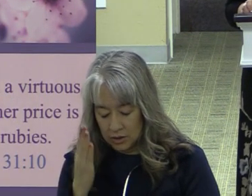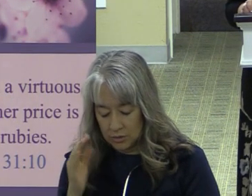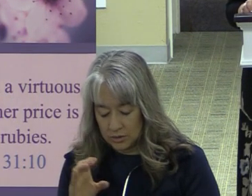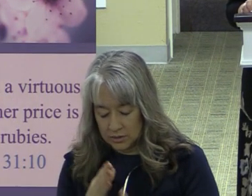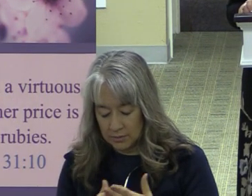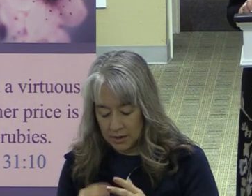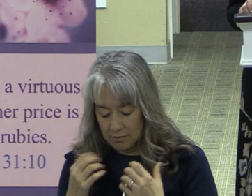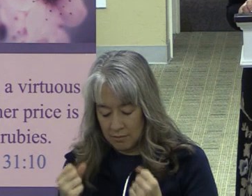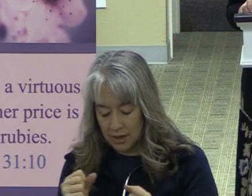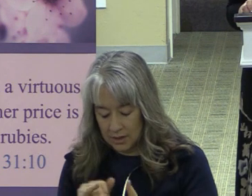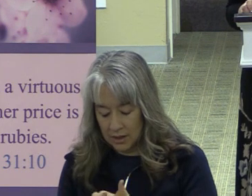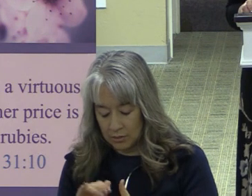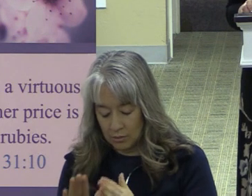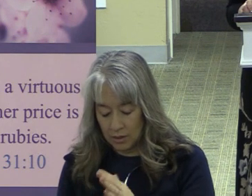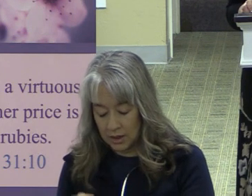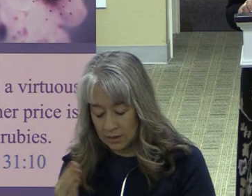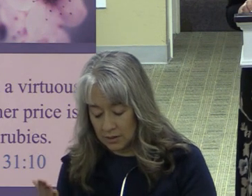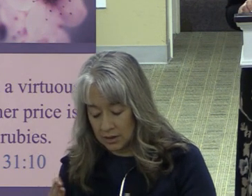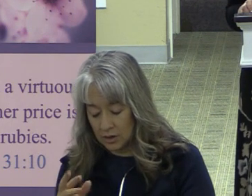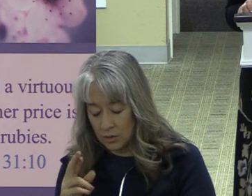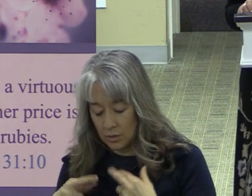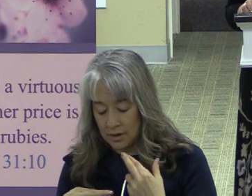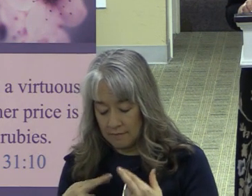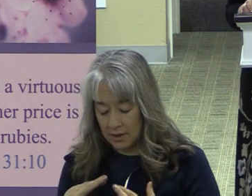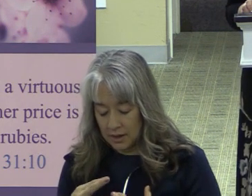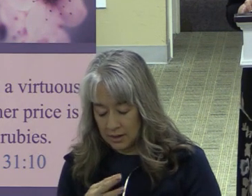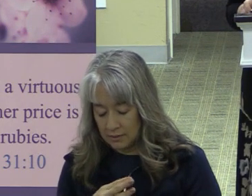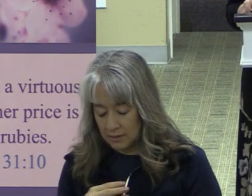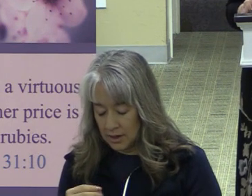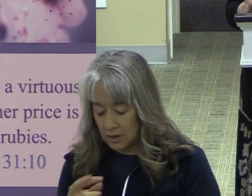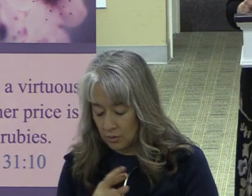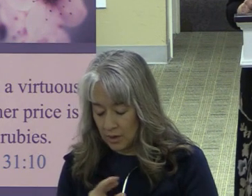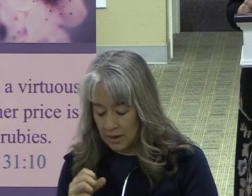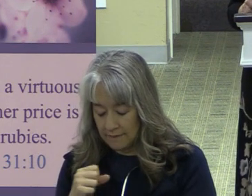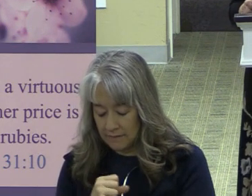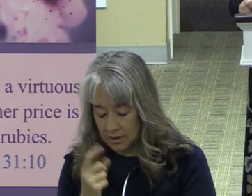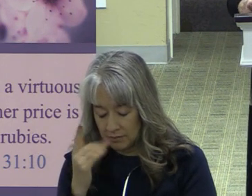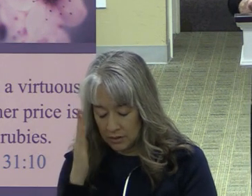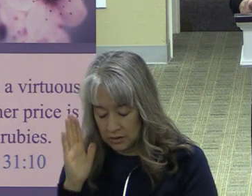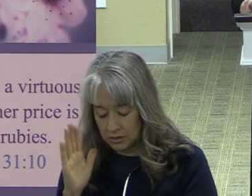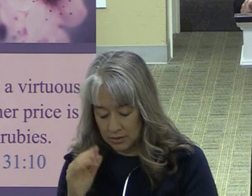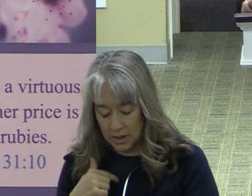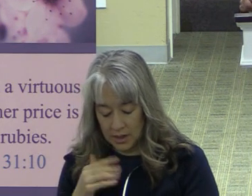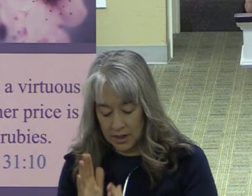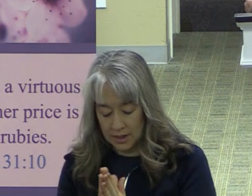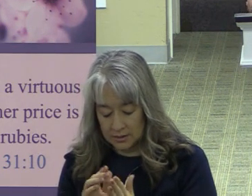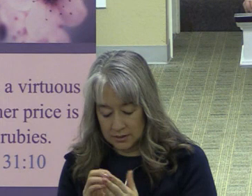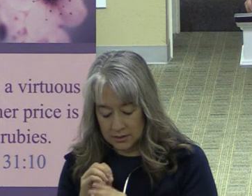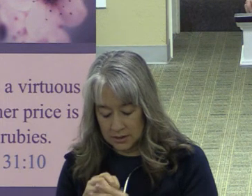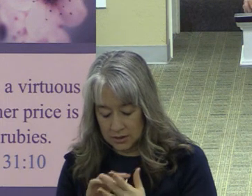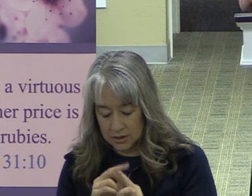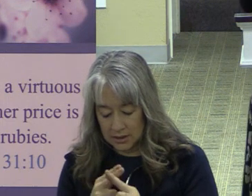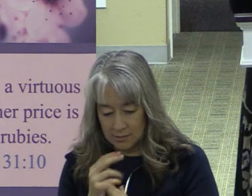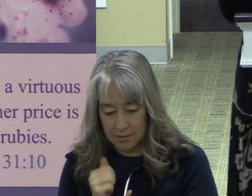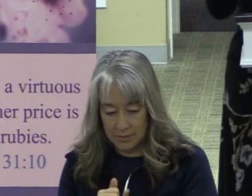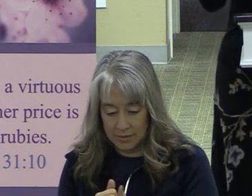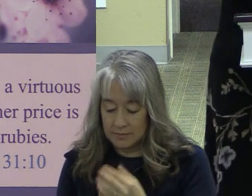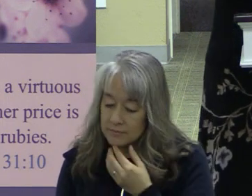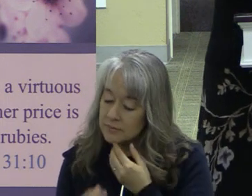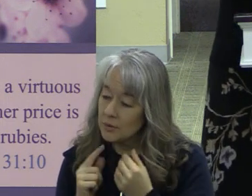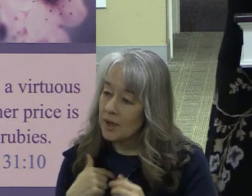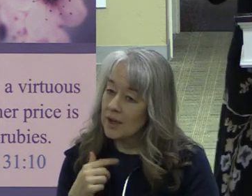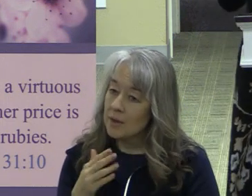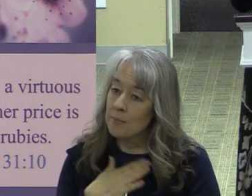will do something mighty, that we'll walk out of here revived and ready to fight for you. And I ask this in Jesus' name. Amen.